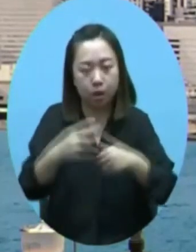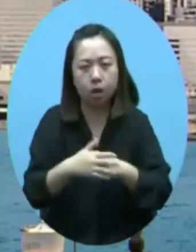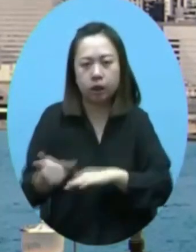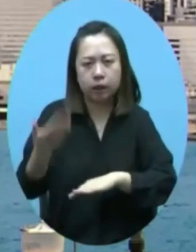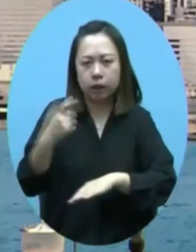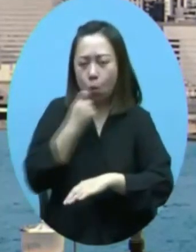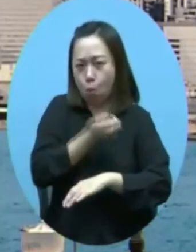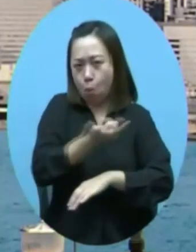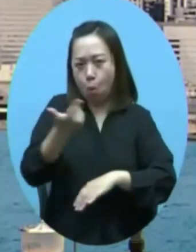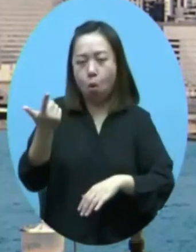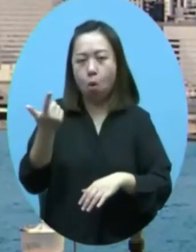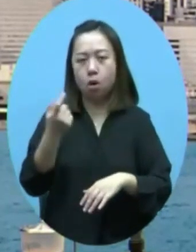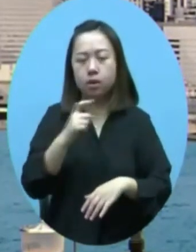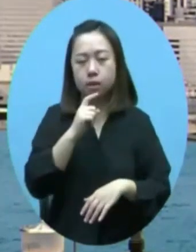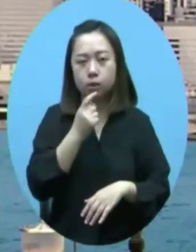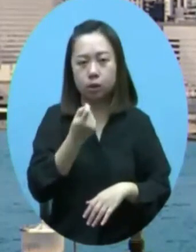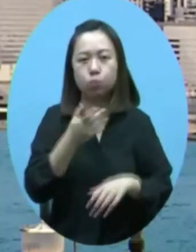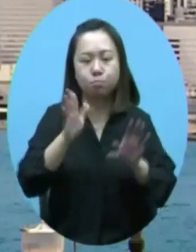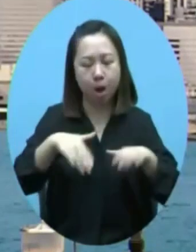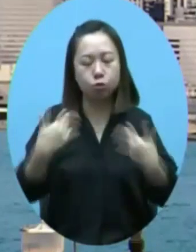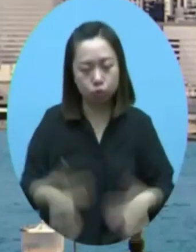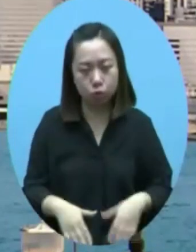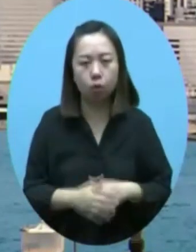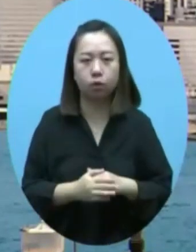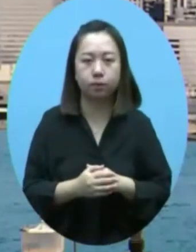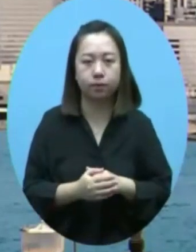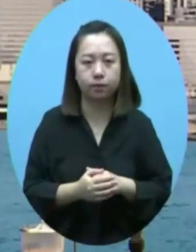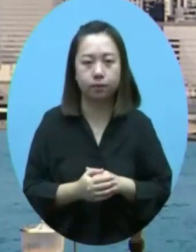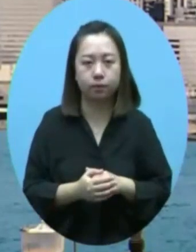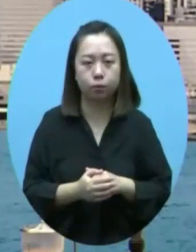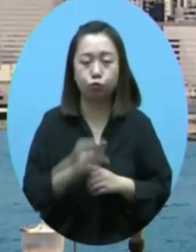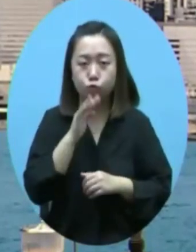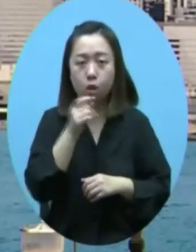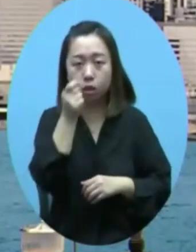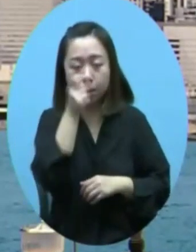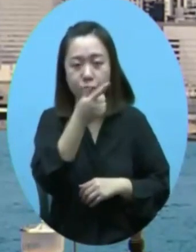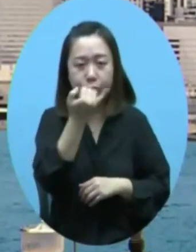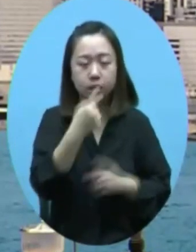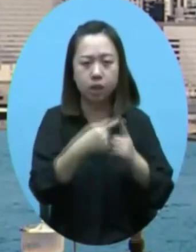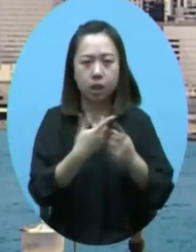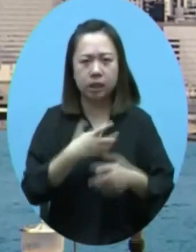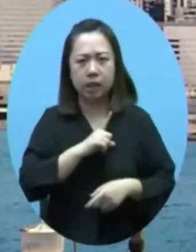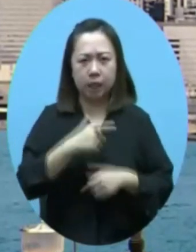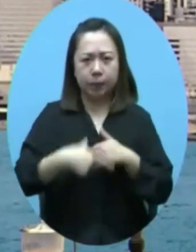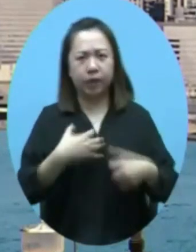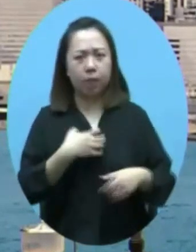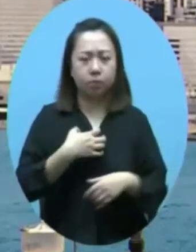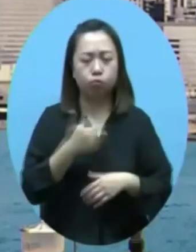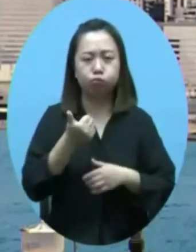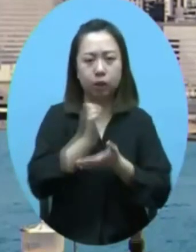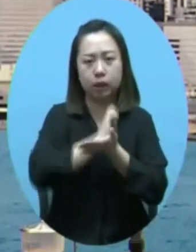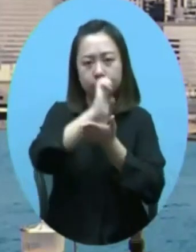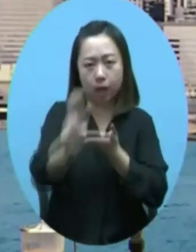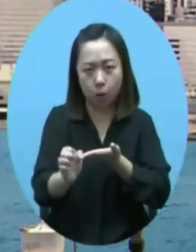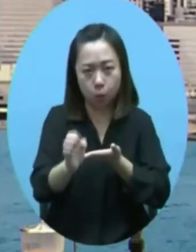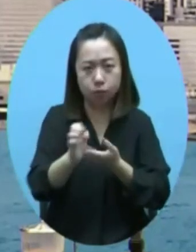bottles there, and because of the backlog of cases from earlier days, so we could